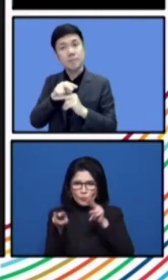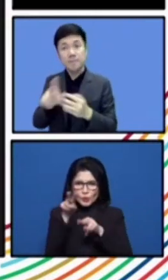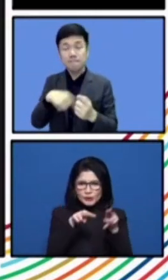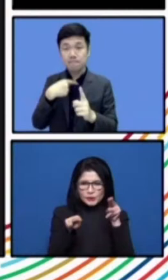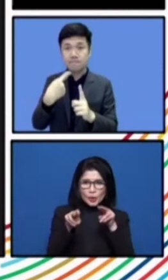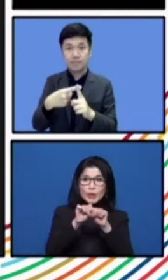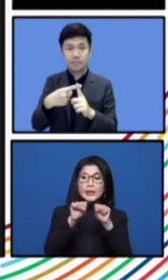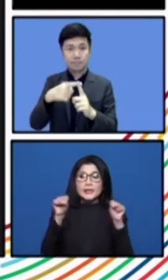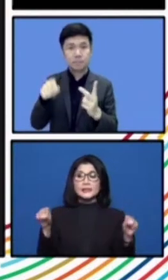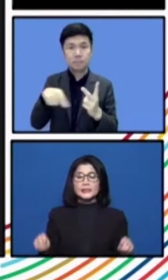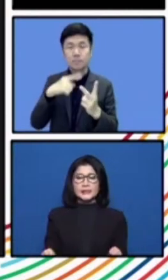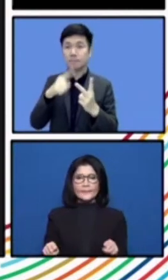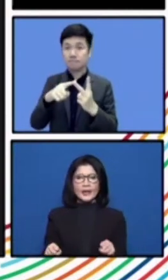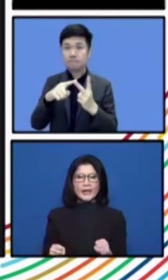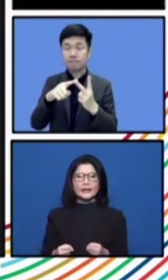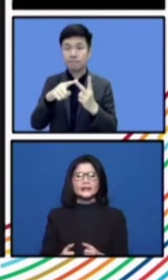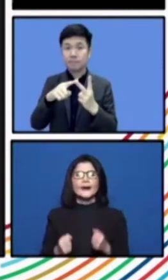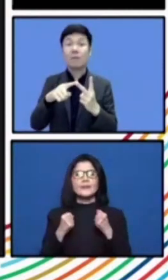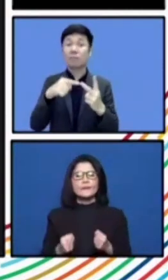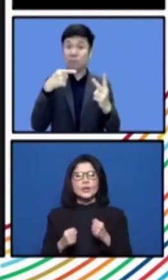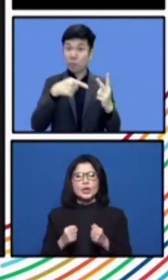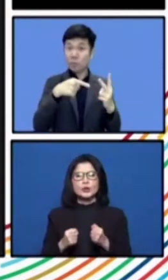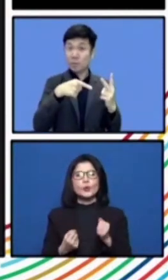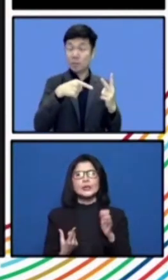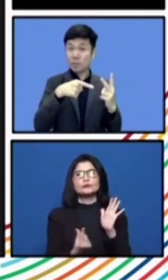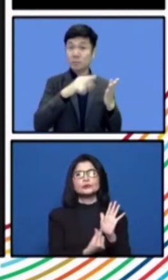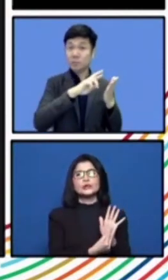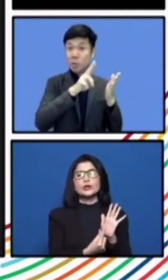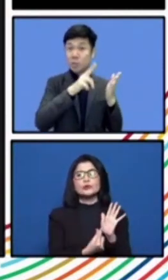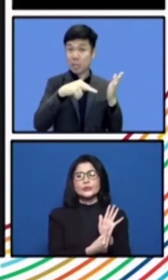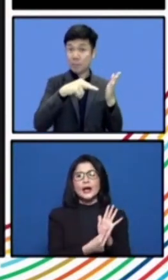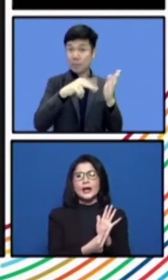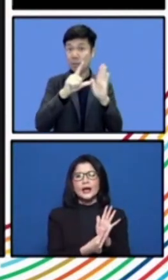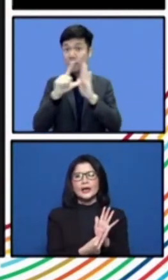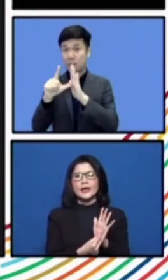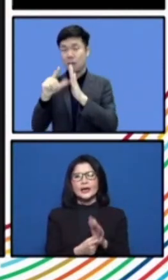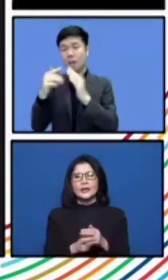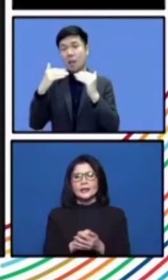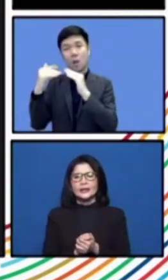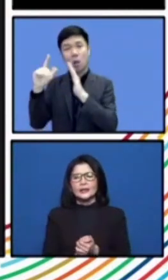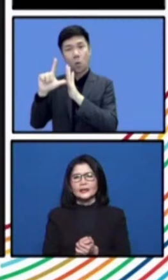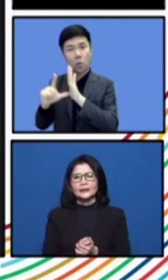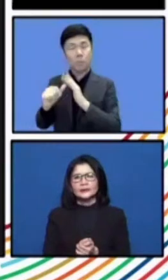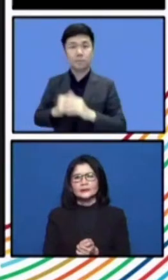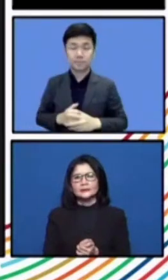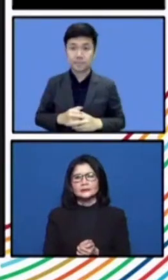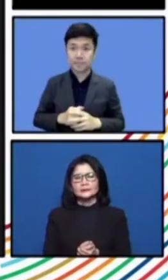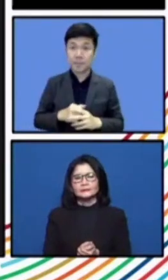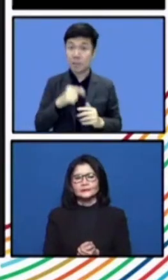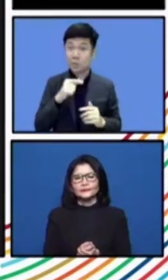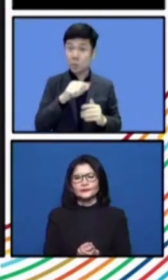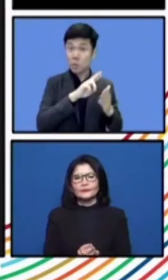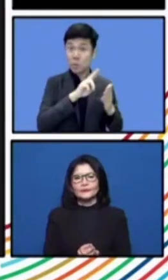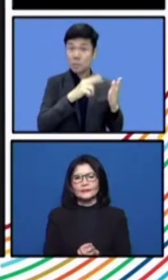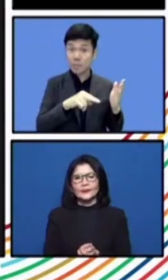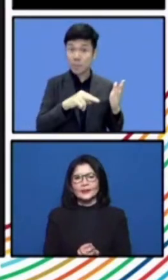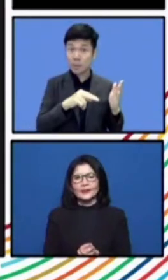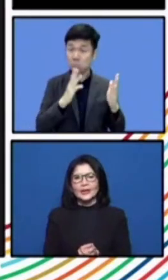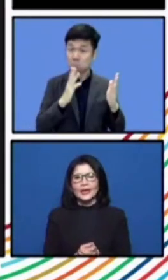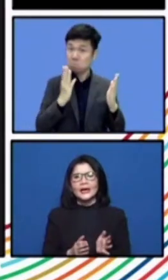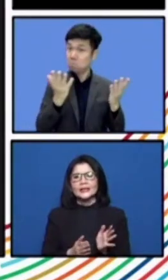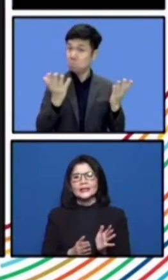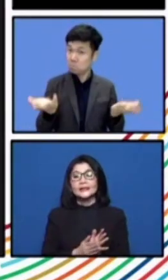the uh act the uncrpd could also perhaps uh do something by uh